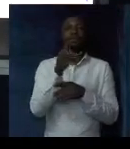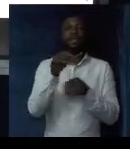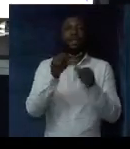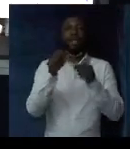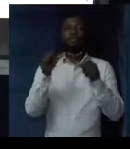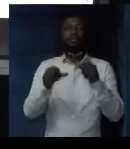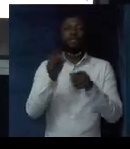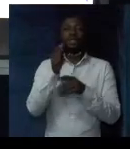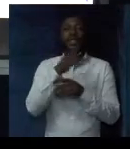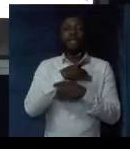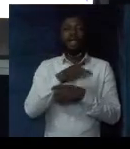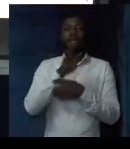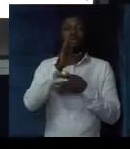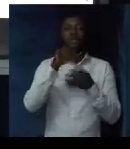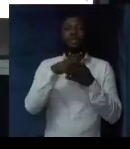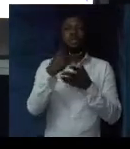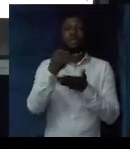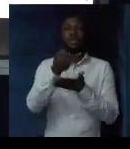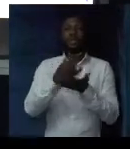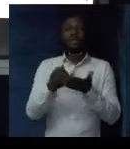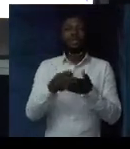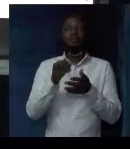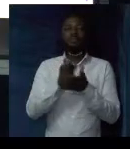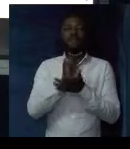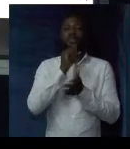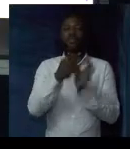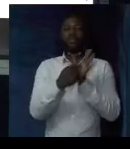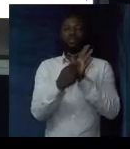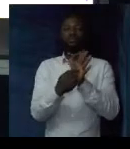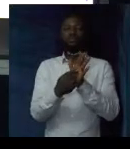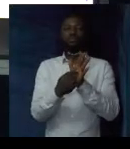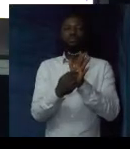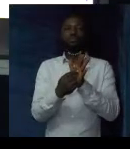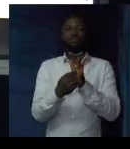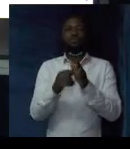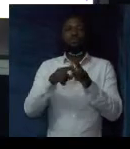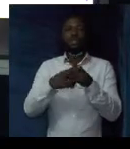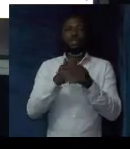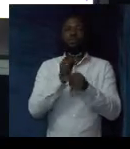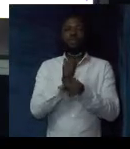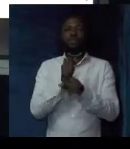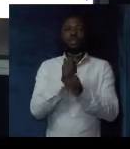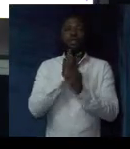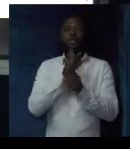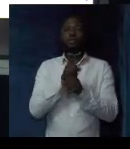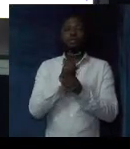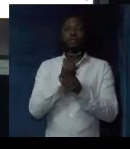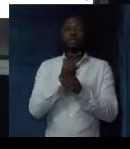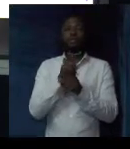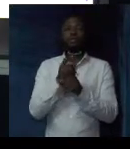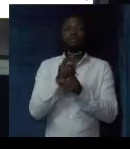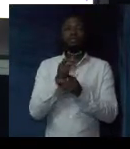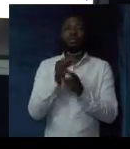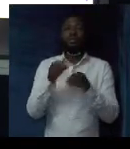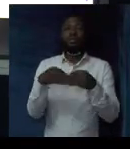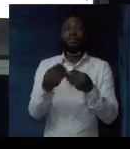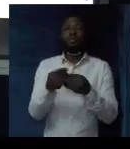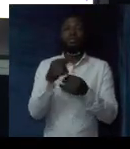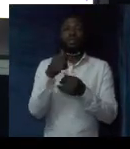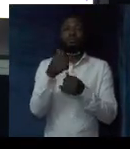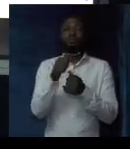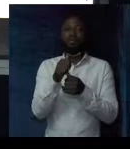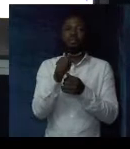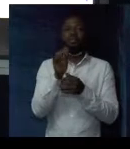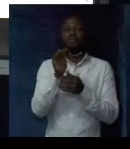We have to find the angles A and B in the diagram that is shown. You should have started working out your answer by now. I'll give you